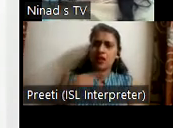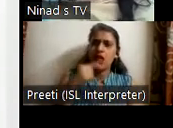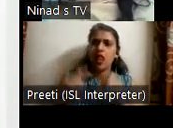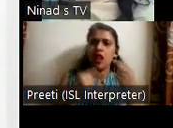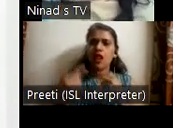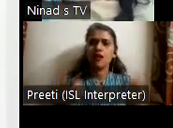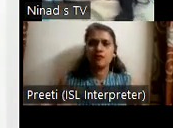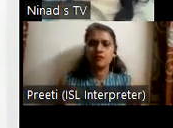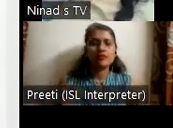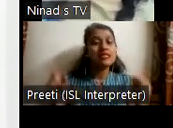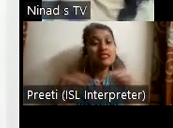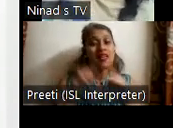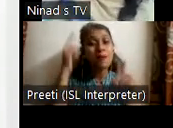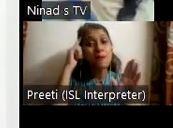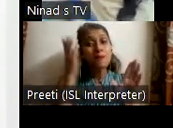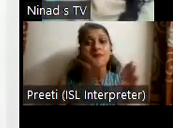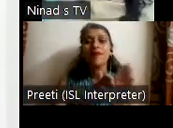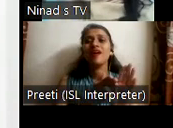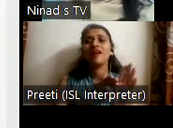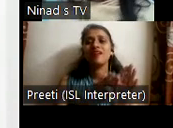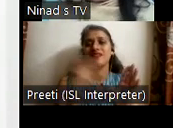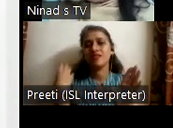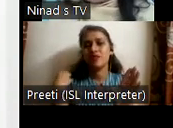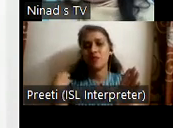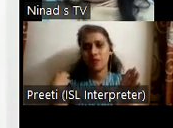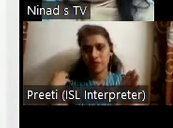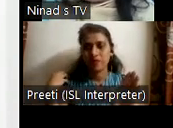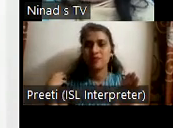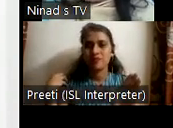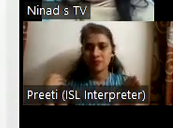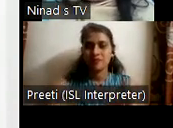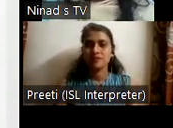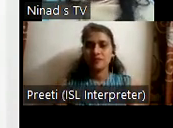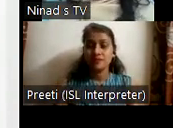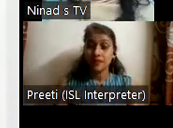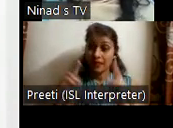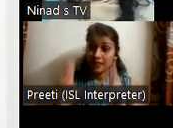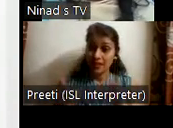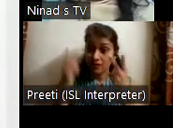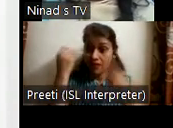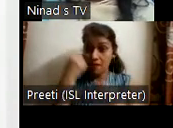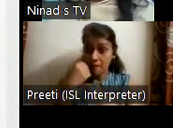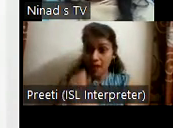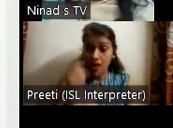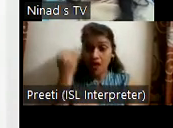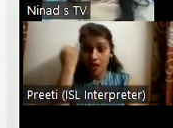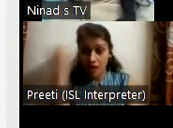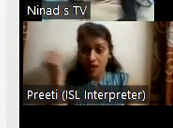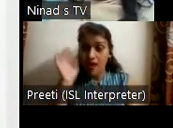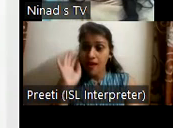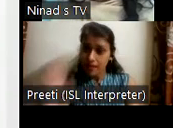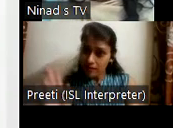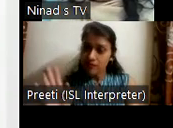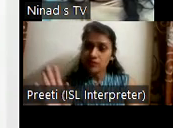is the same psychology, that whenever somebody is doing something different, you pinpoint that the person that